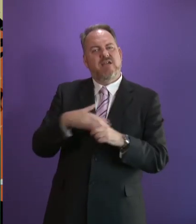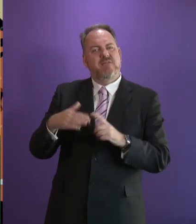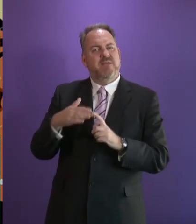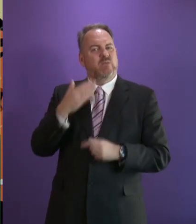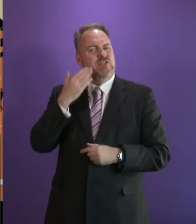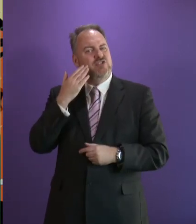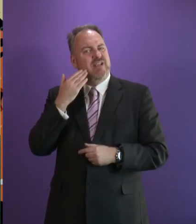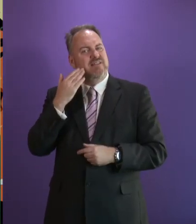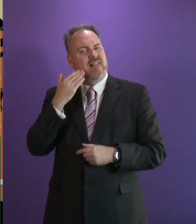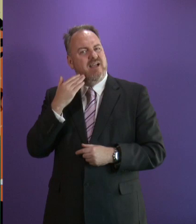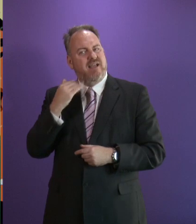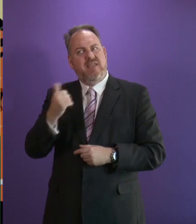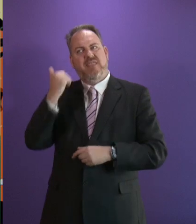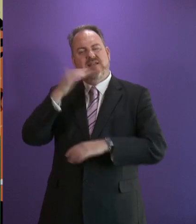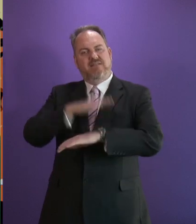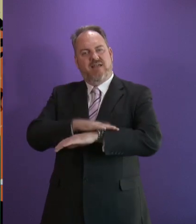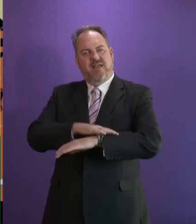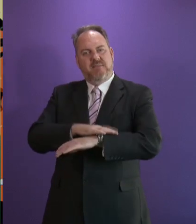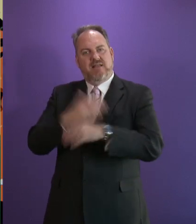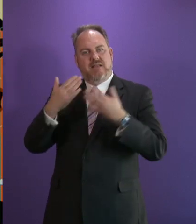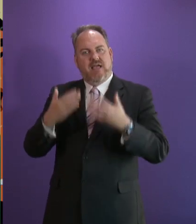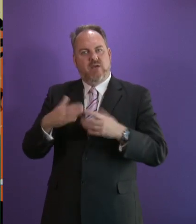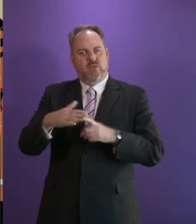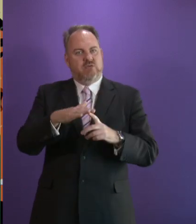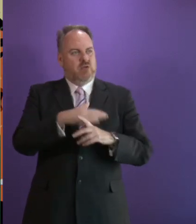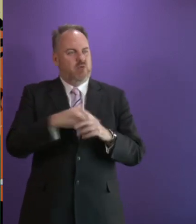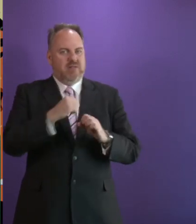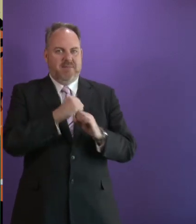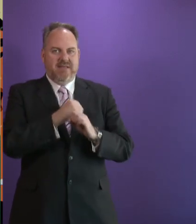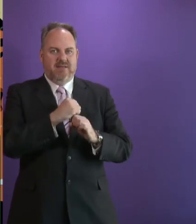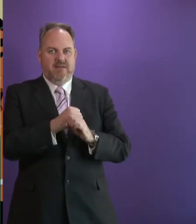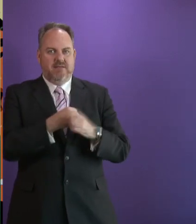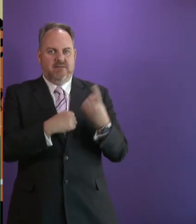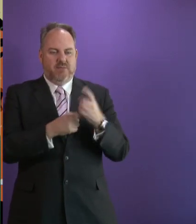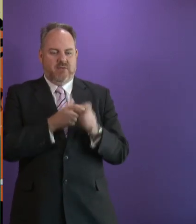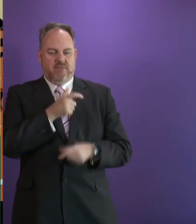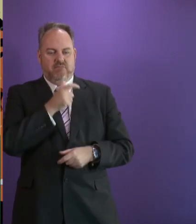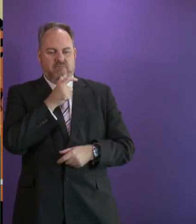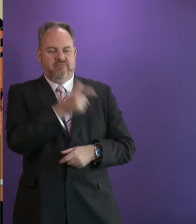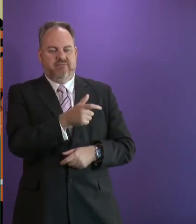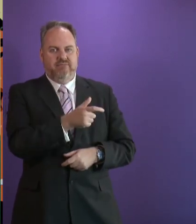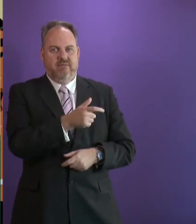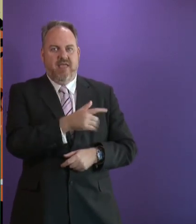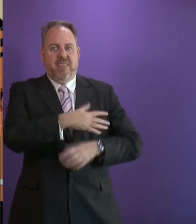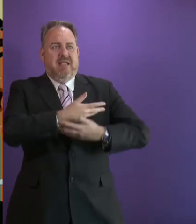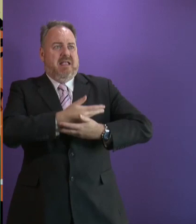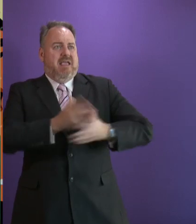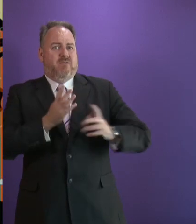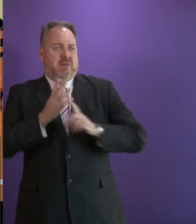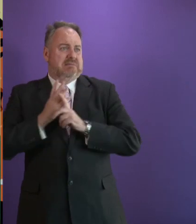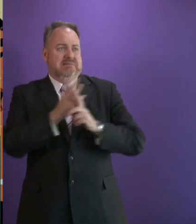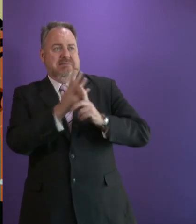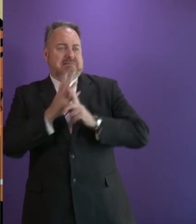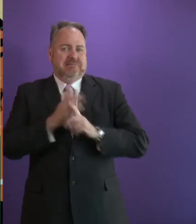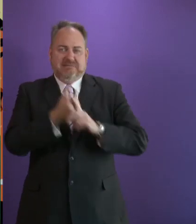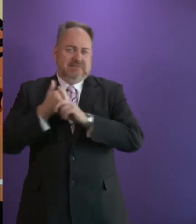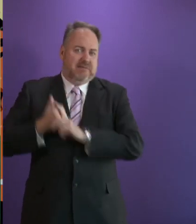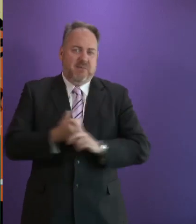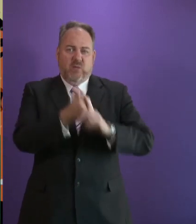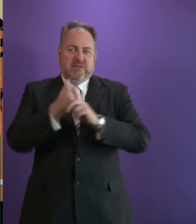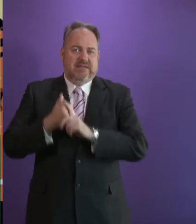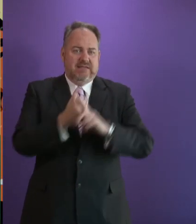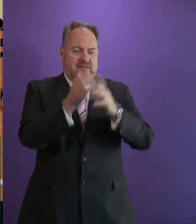the polarisation that social media causes. It's like people say one thing and then a lot of people are then hell-bent on maintaining that position, even if